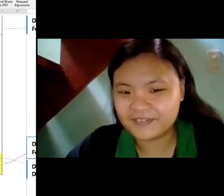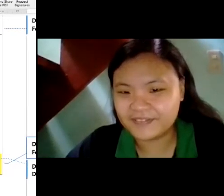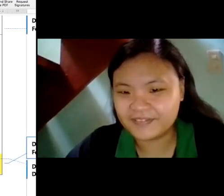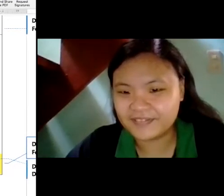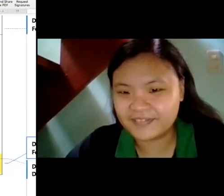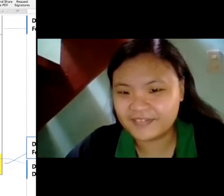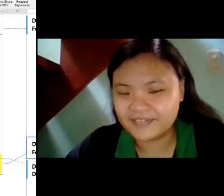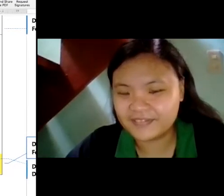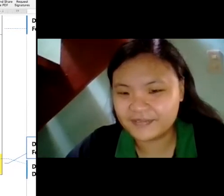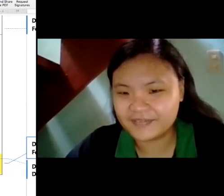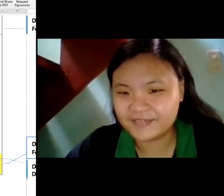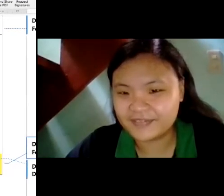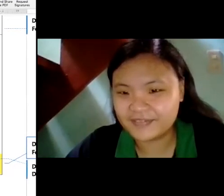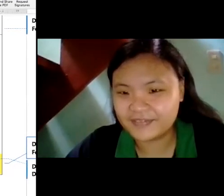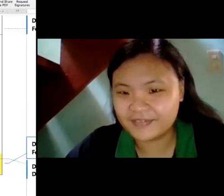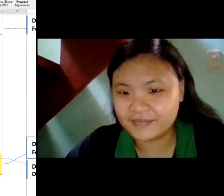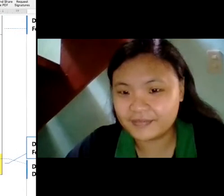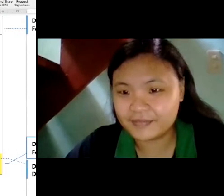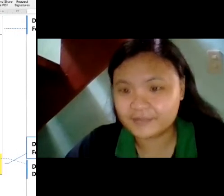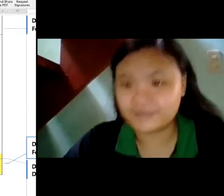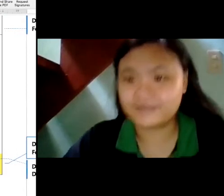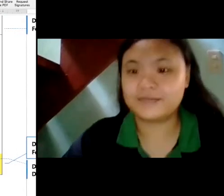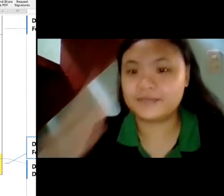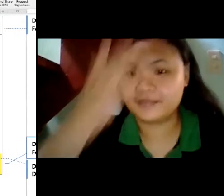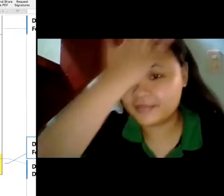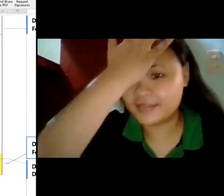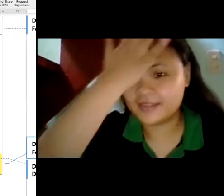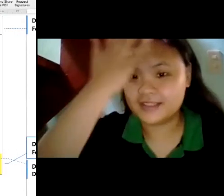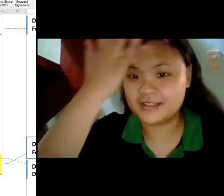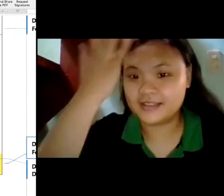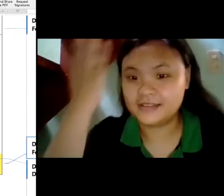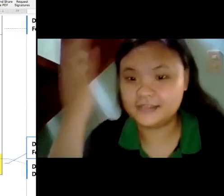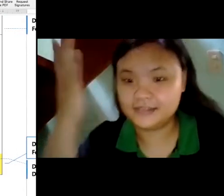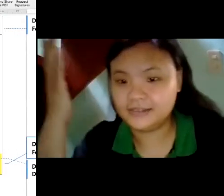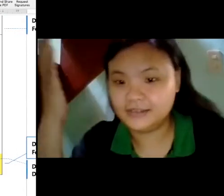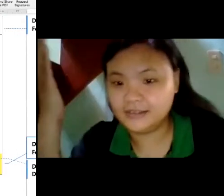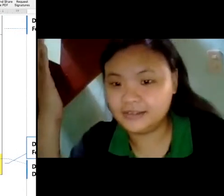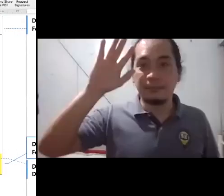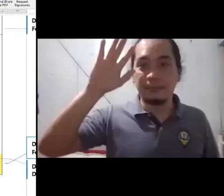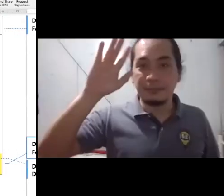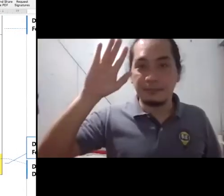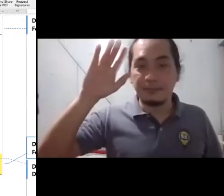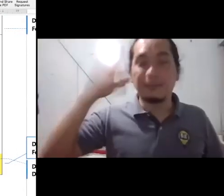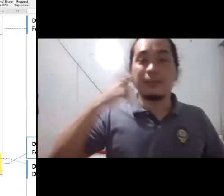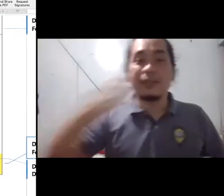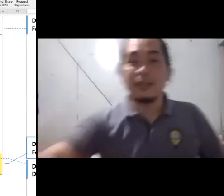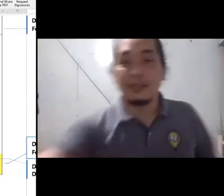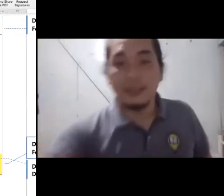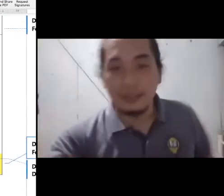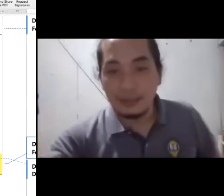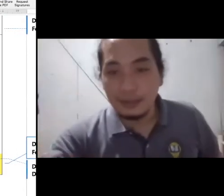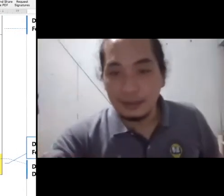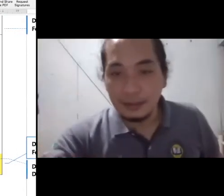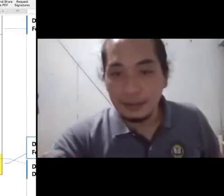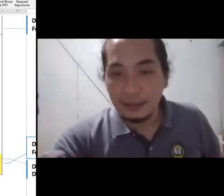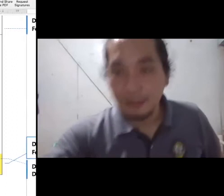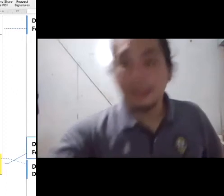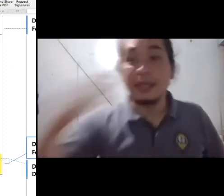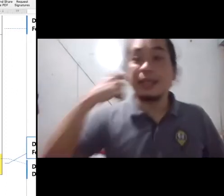Okay. And ugly can also be used to describe a book or something